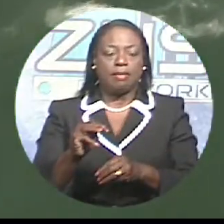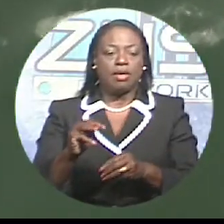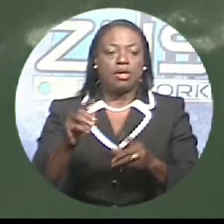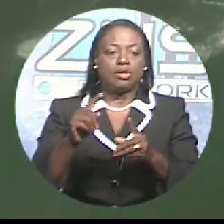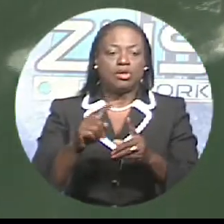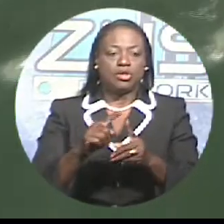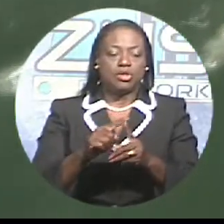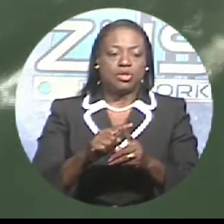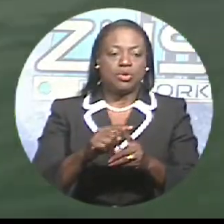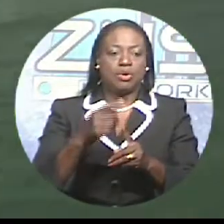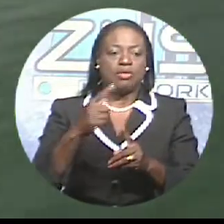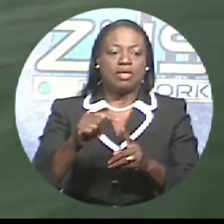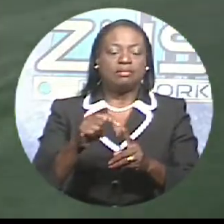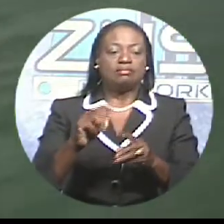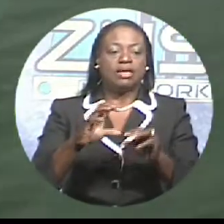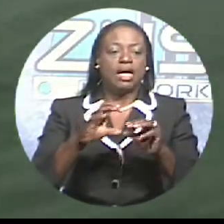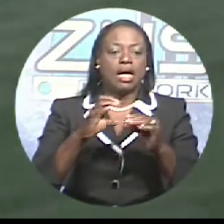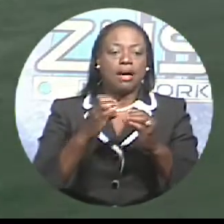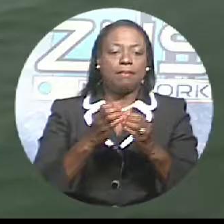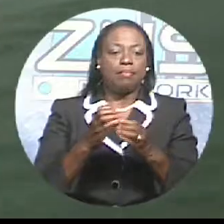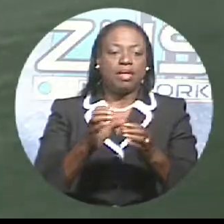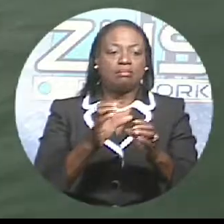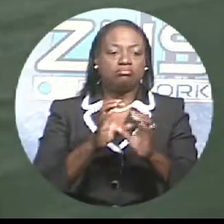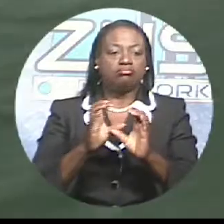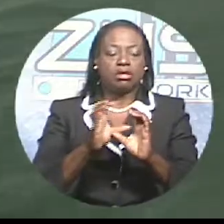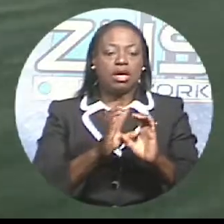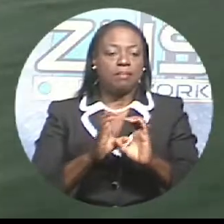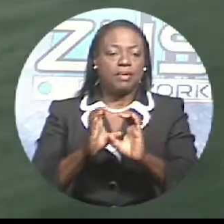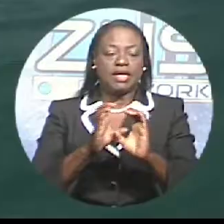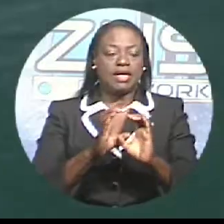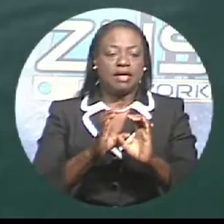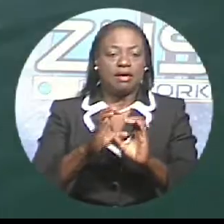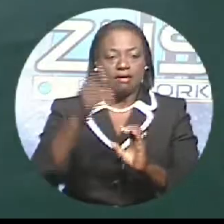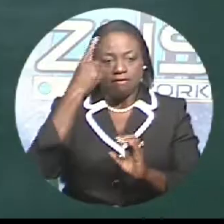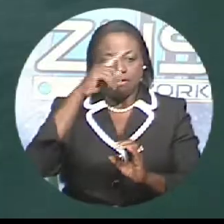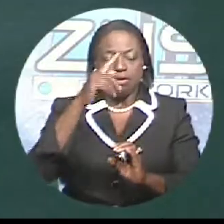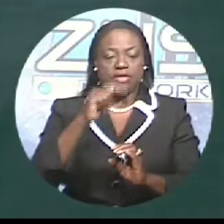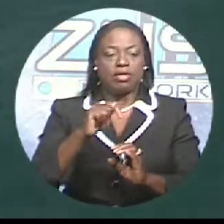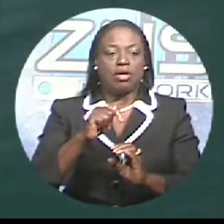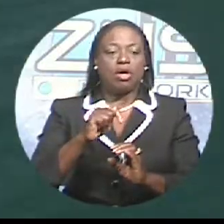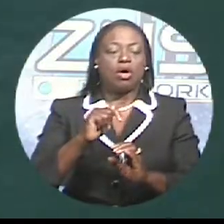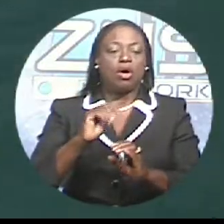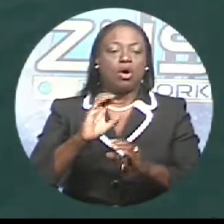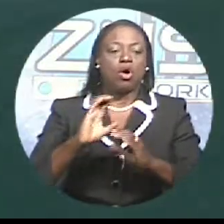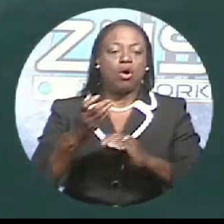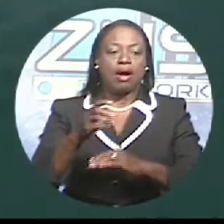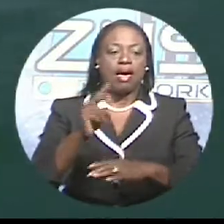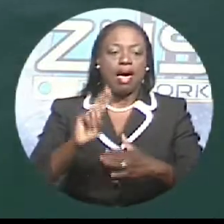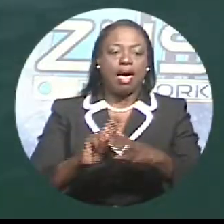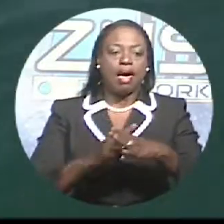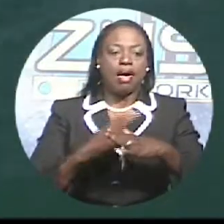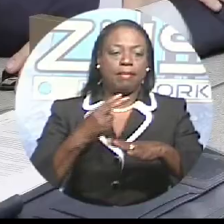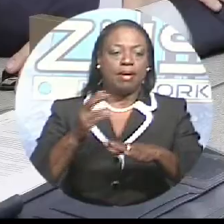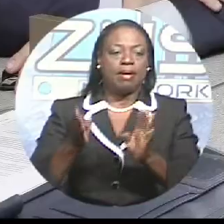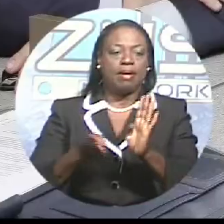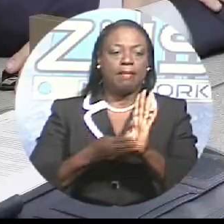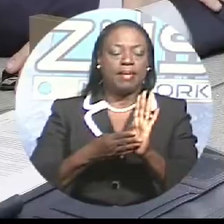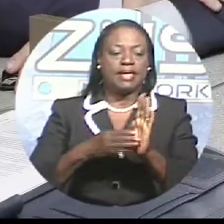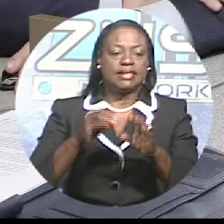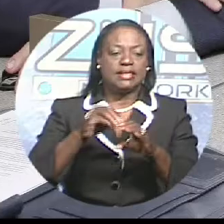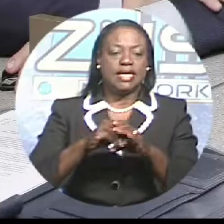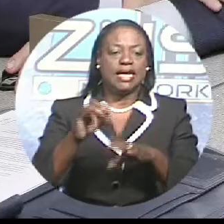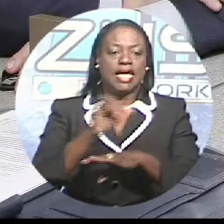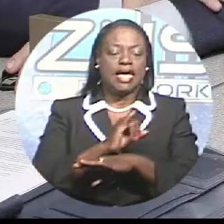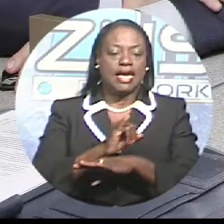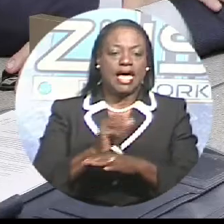the Van Oord Dredging Company, which is responsible for expanding the port at the Coral Harbour base in Ragged Island and in Inagua. There, the minister and